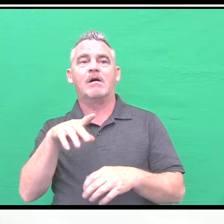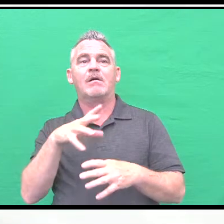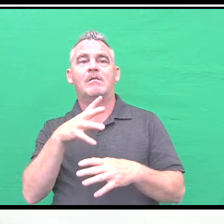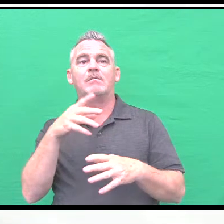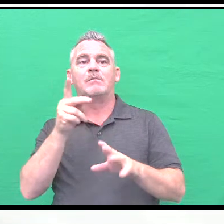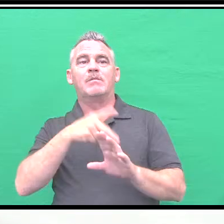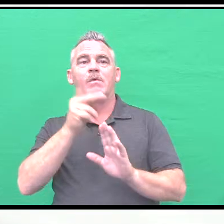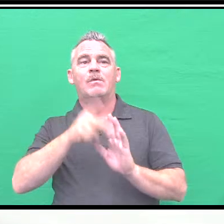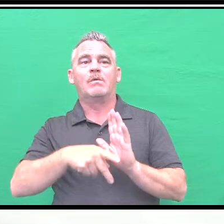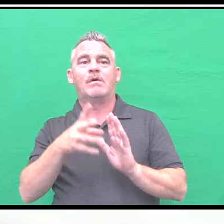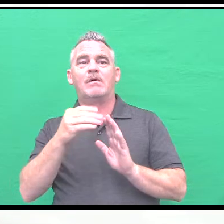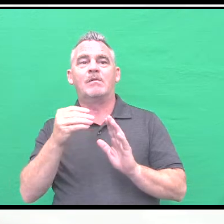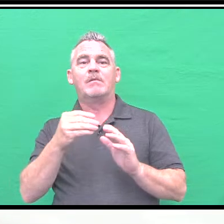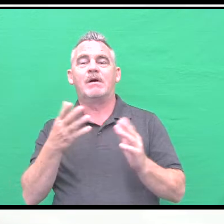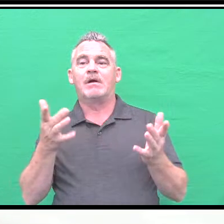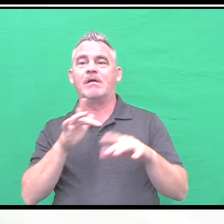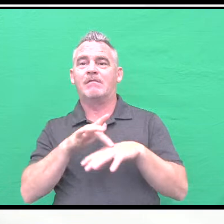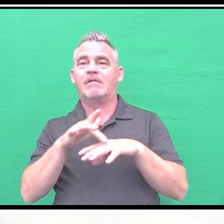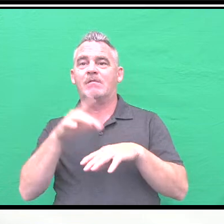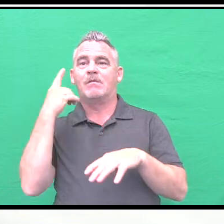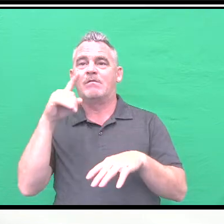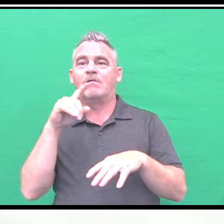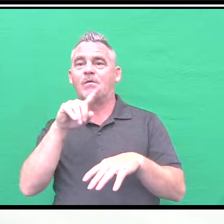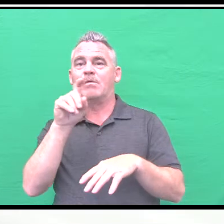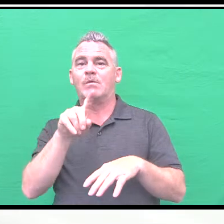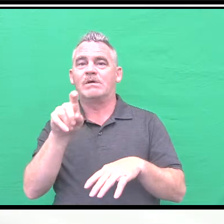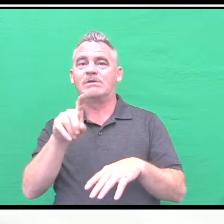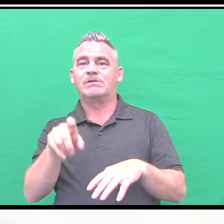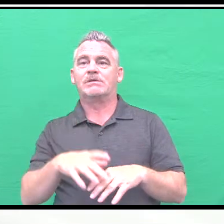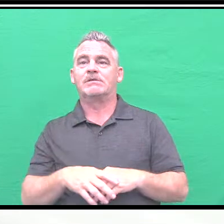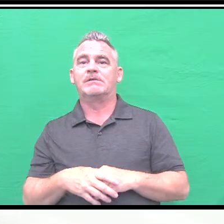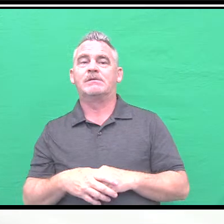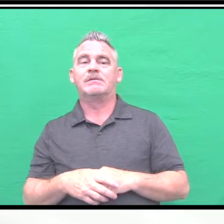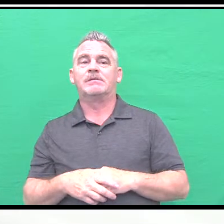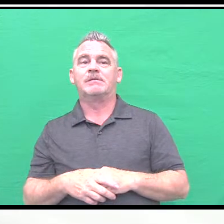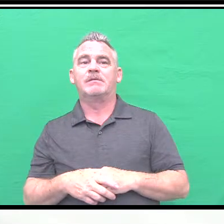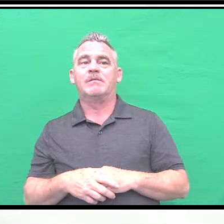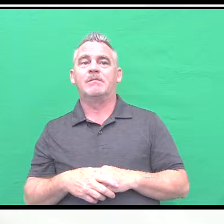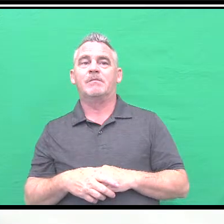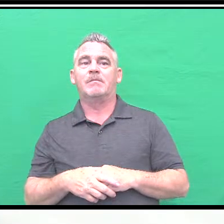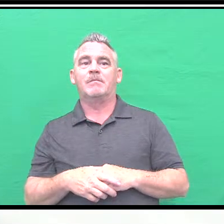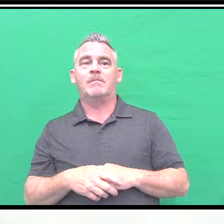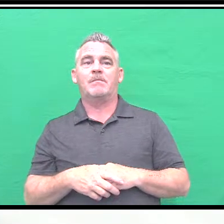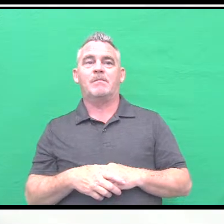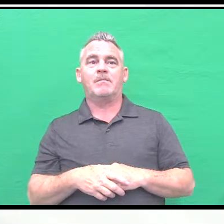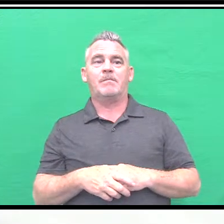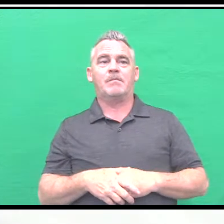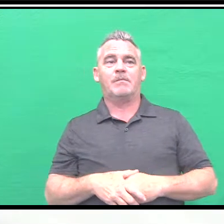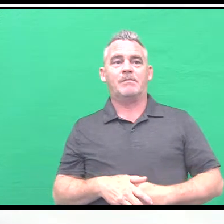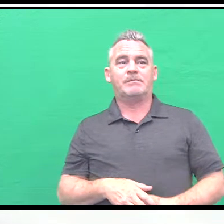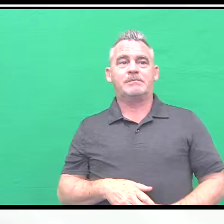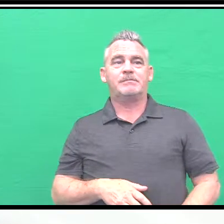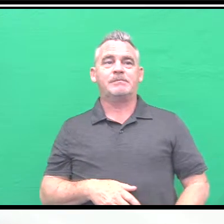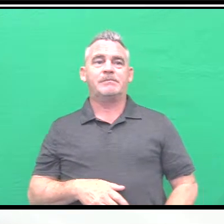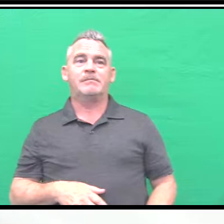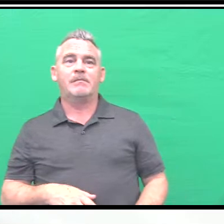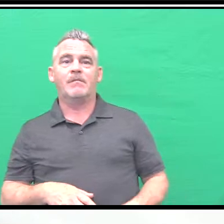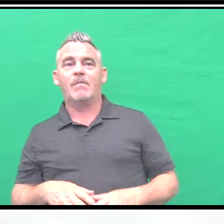answer any questions that the board may have relative to this report. So just to start as a whole, we are